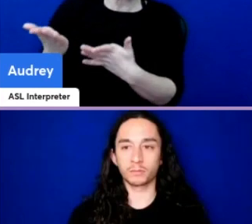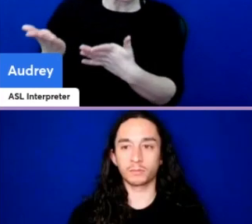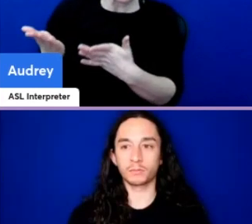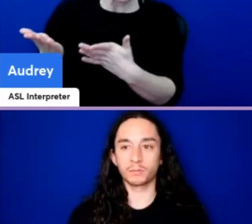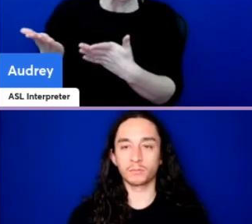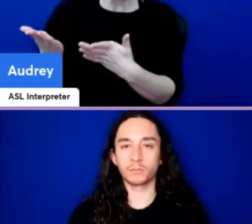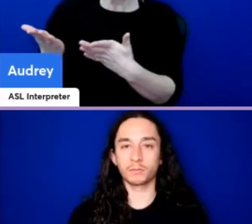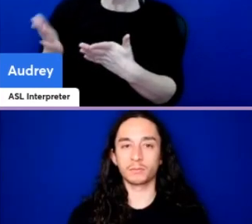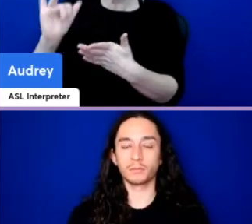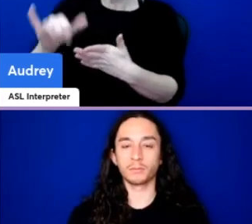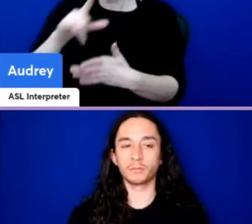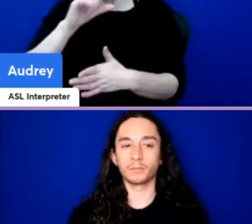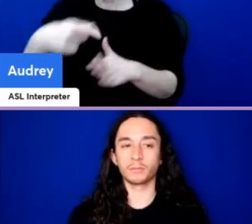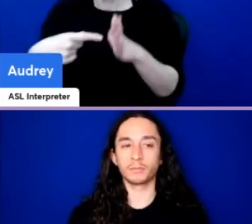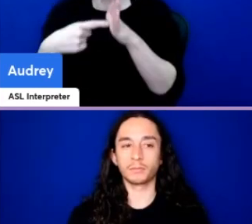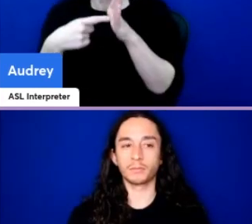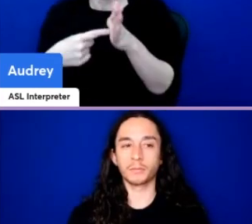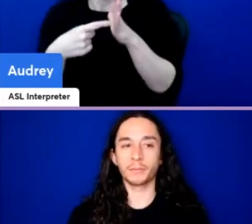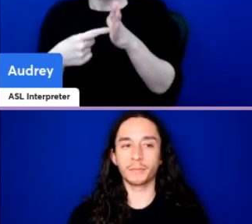example.